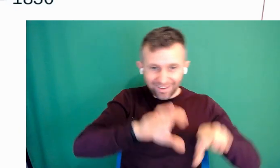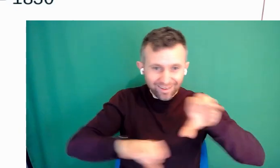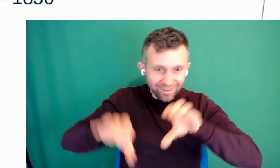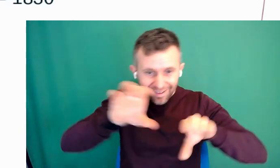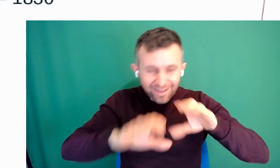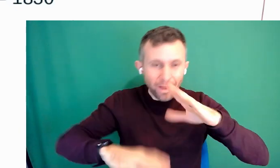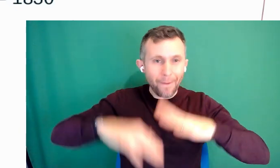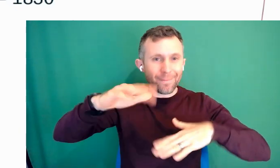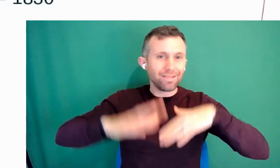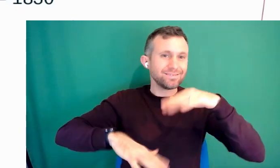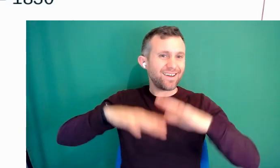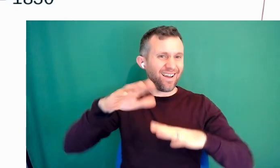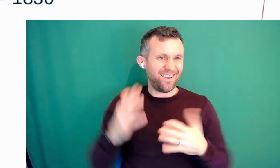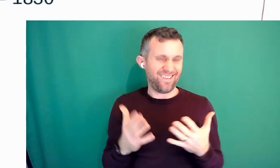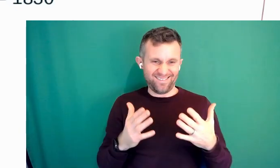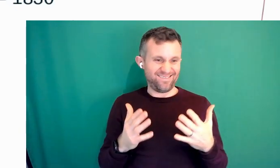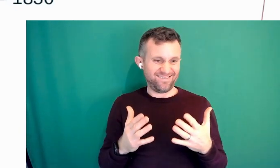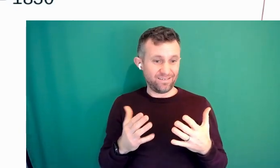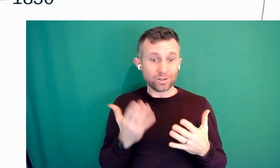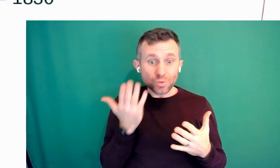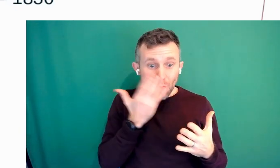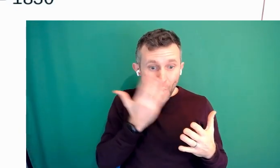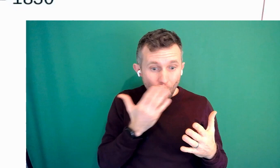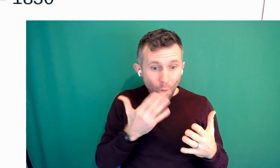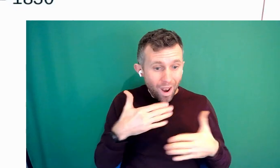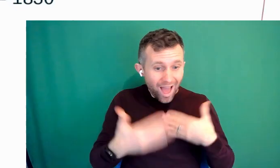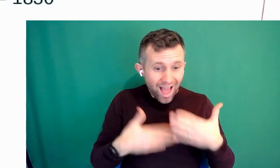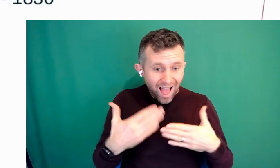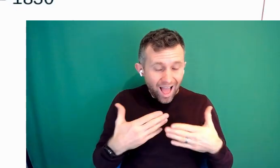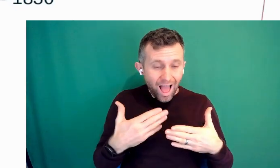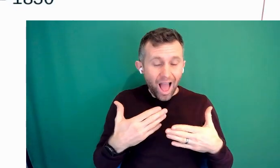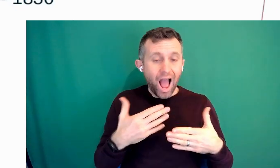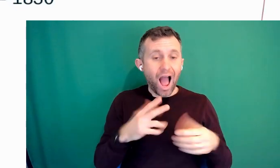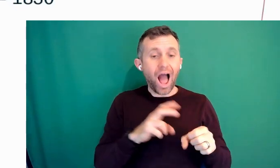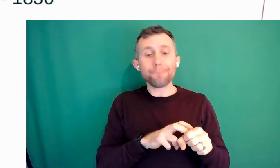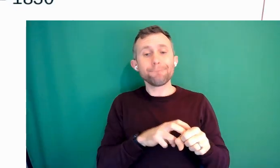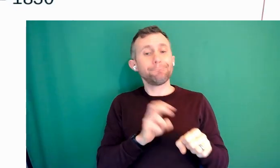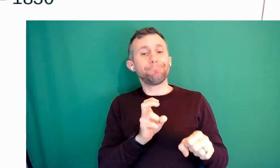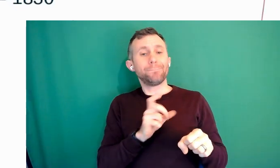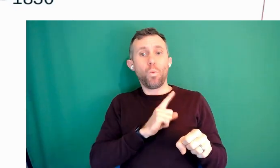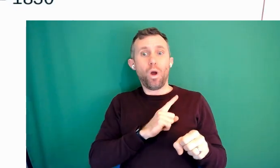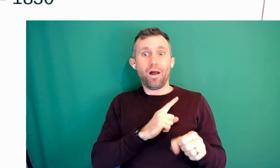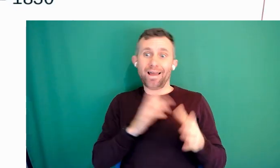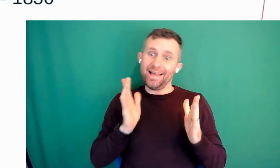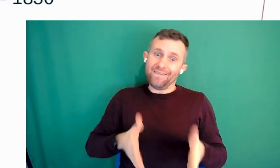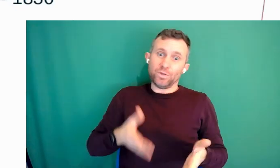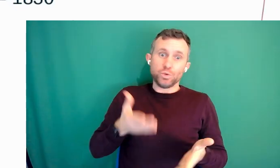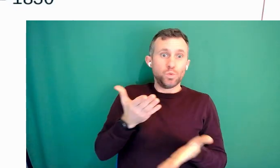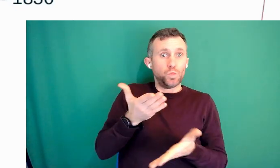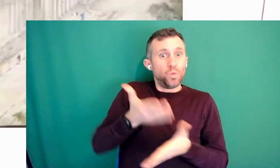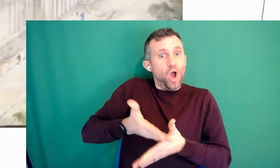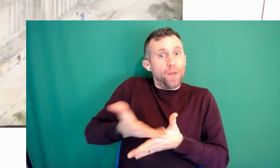crowd of students. And at the age of 25, he won the gold medal for a design of a triumphal bridge.